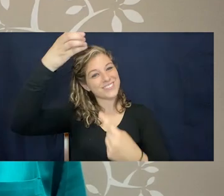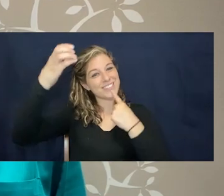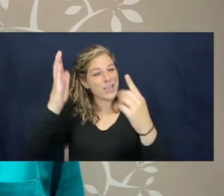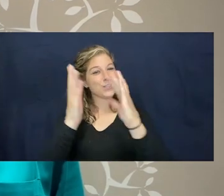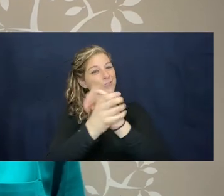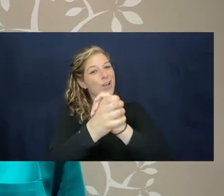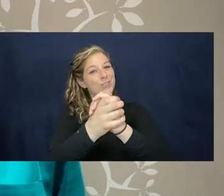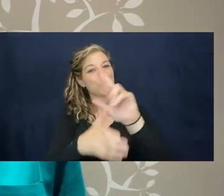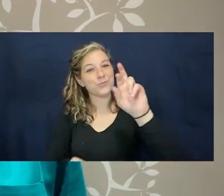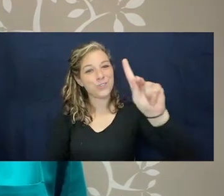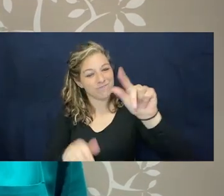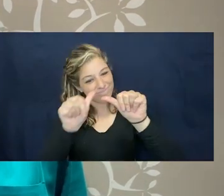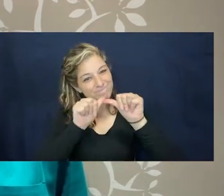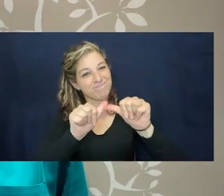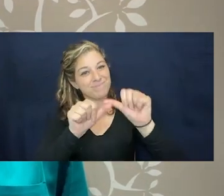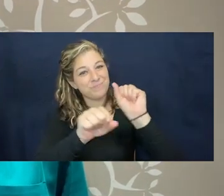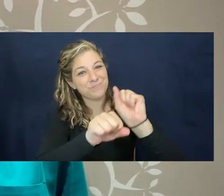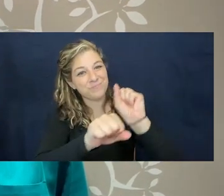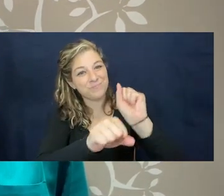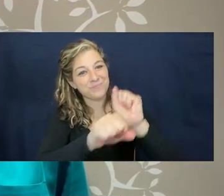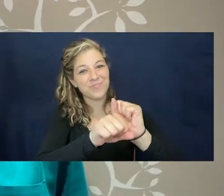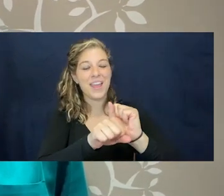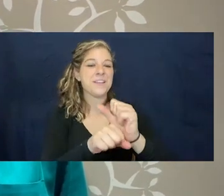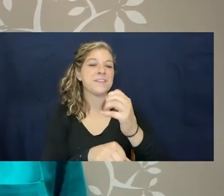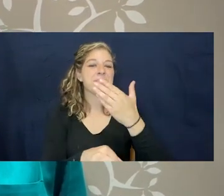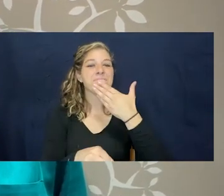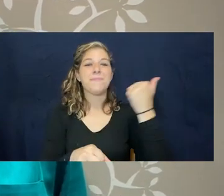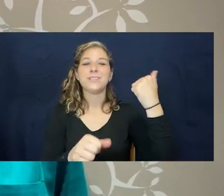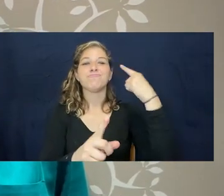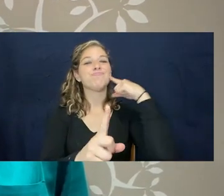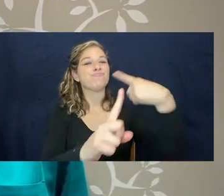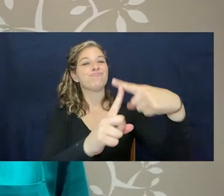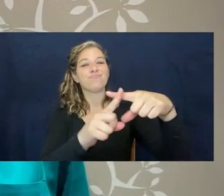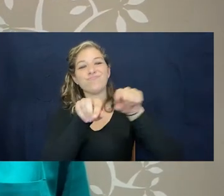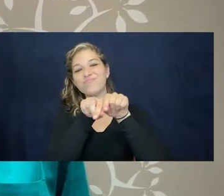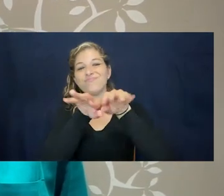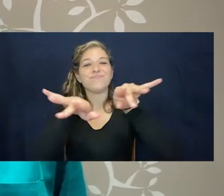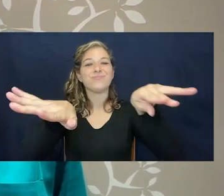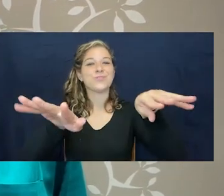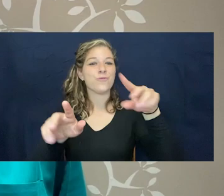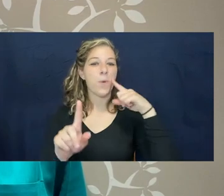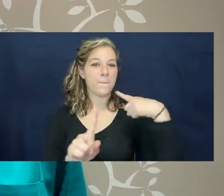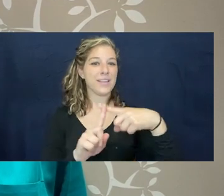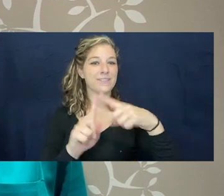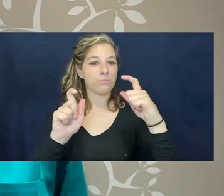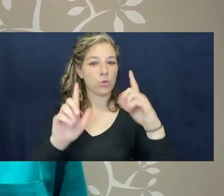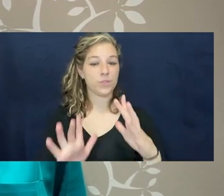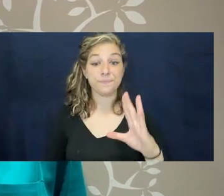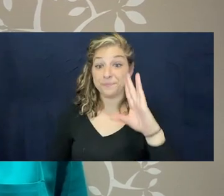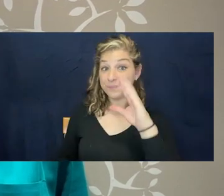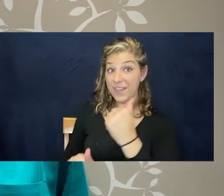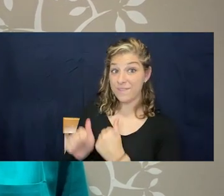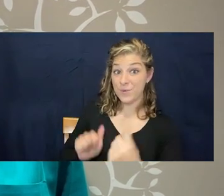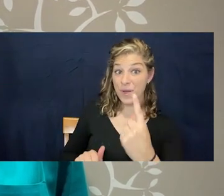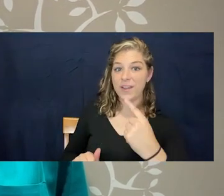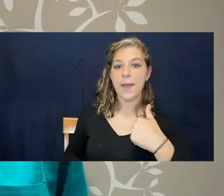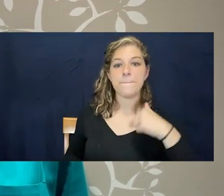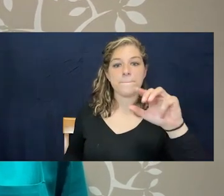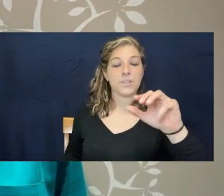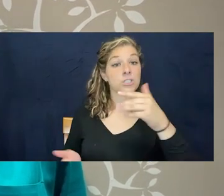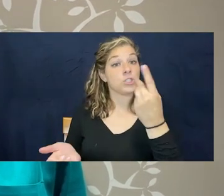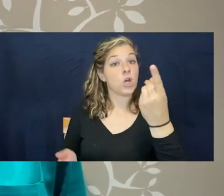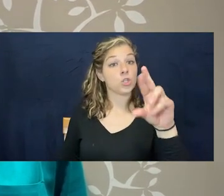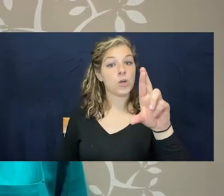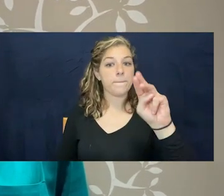Melbourne. I raise a good quality cup of coffee and say, congratulations, Rick. Keep the good work up and all best wishes to